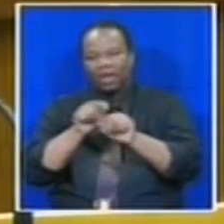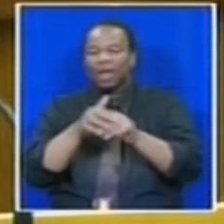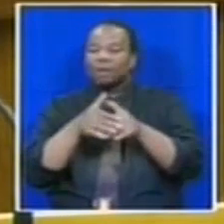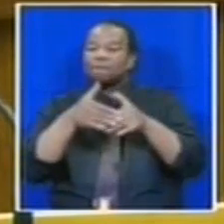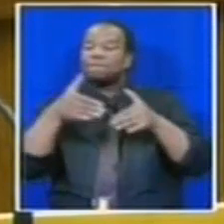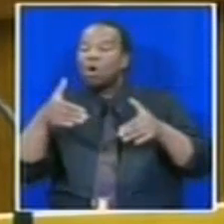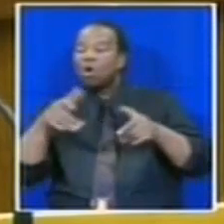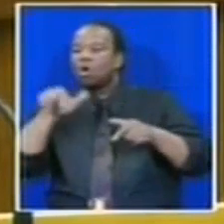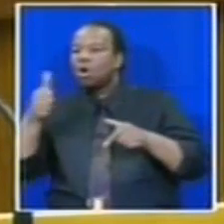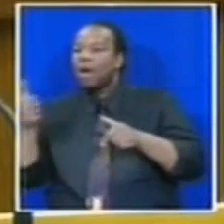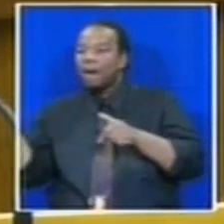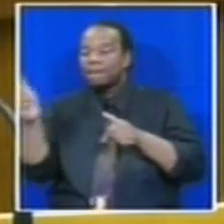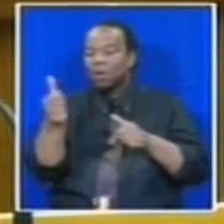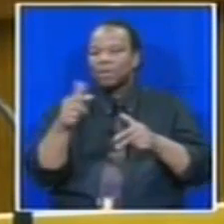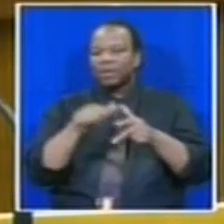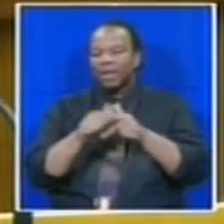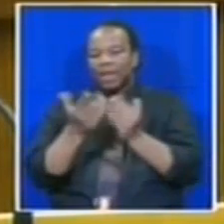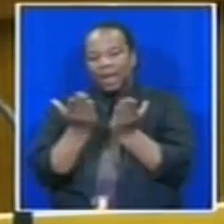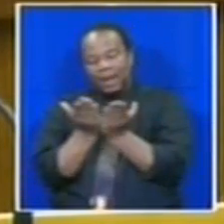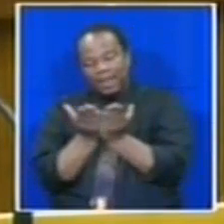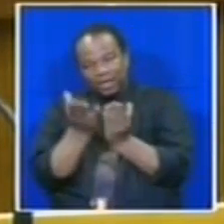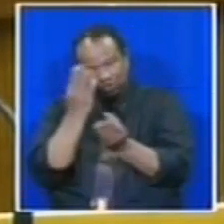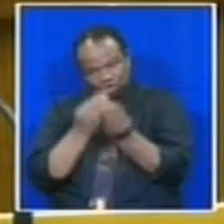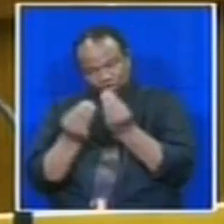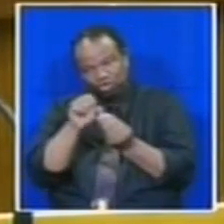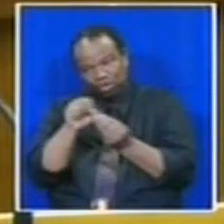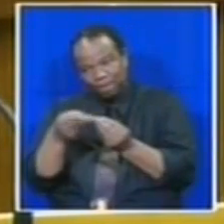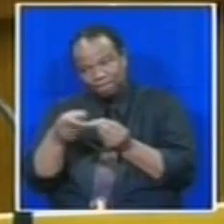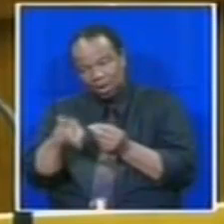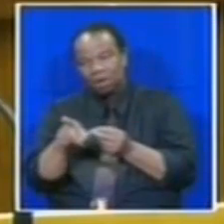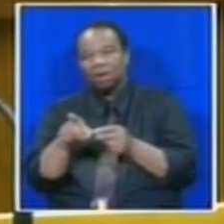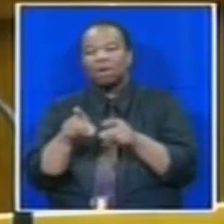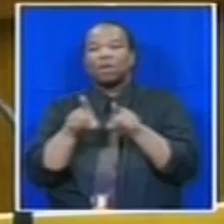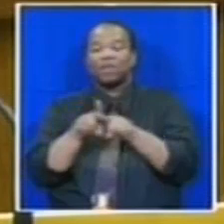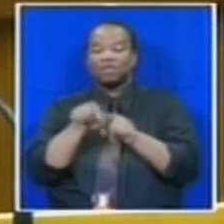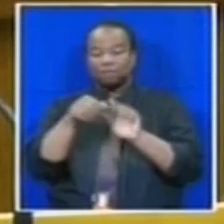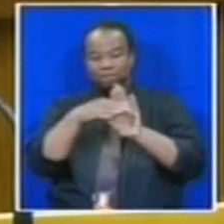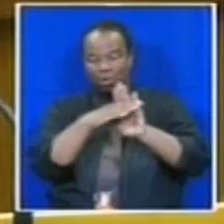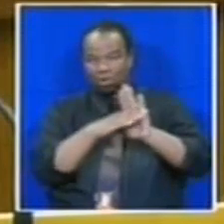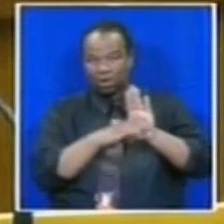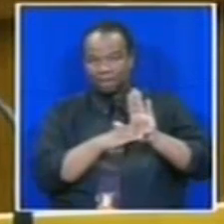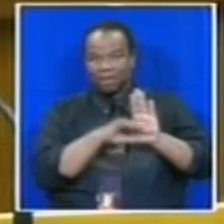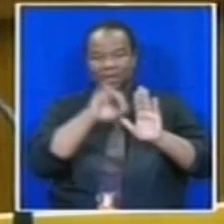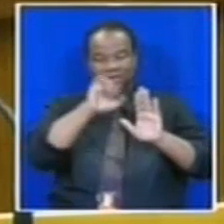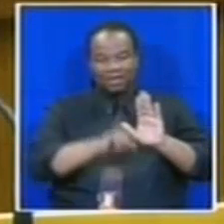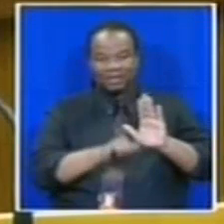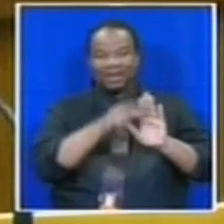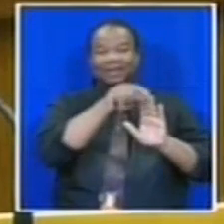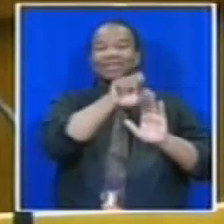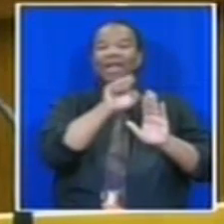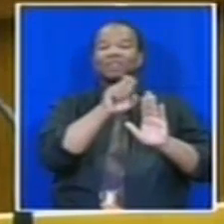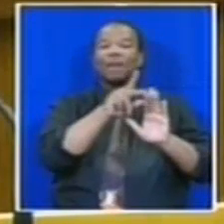and learnership tax incentives. Given the demands on the legislative program, the carbon tax bill will be dealt with